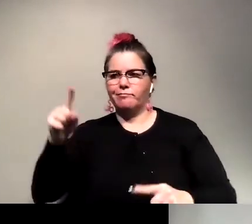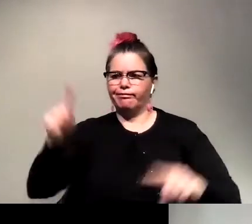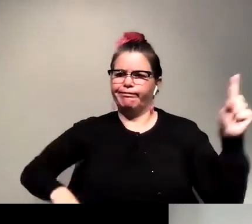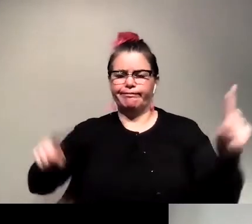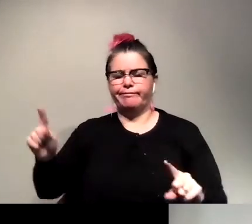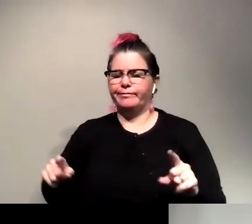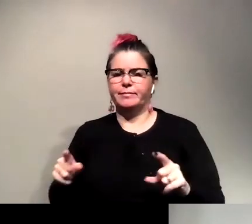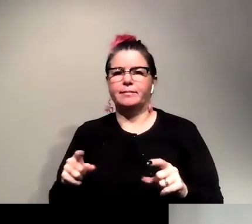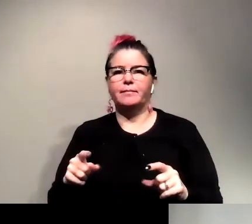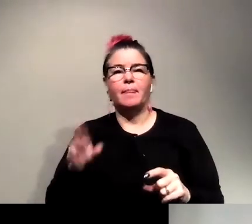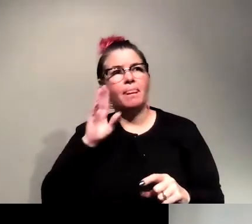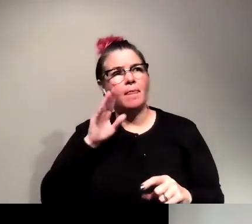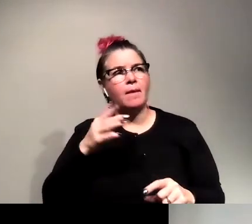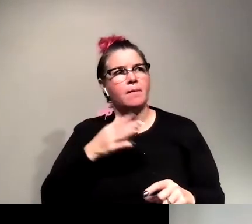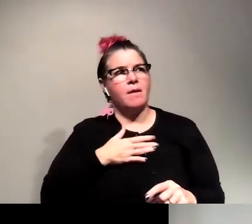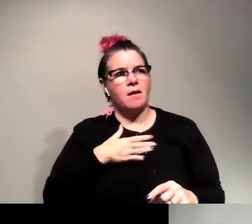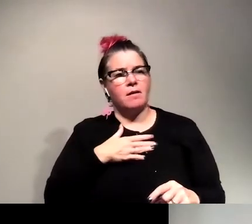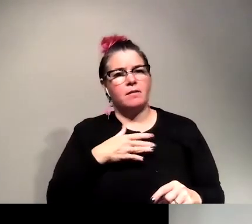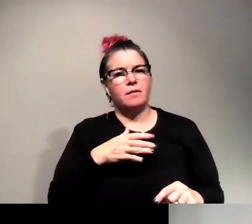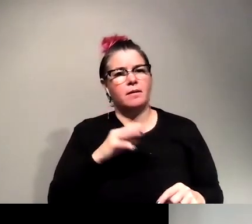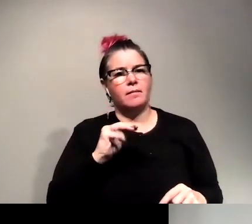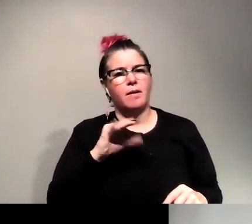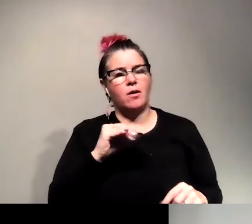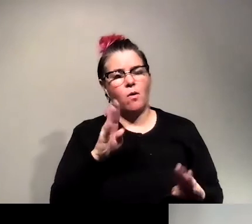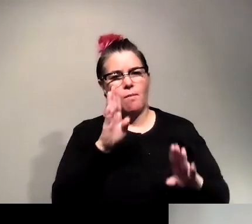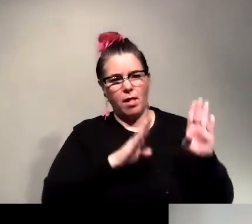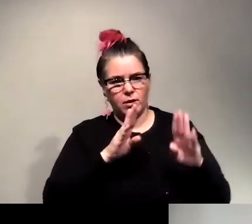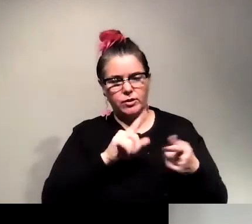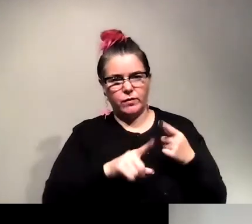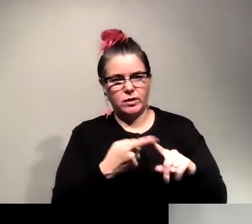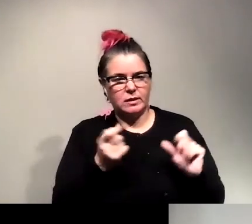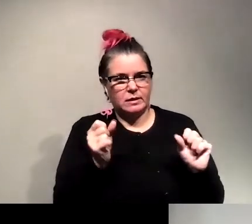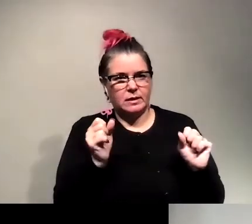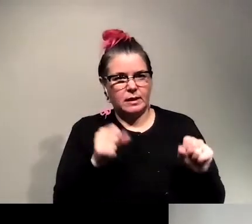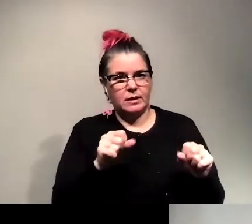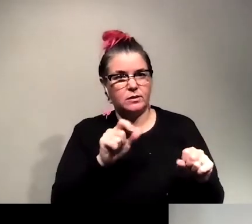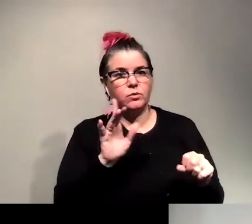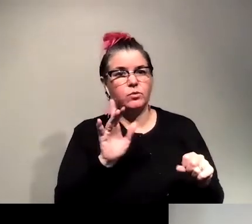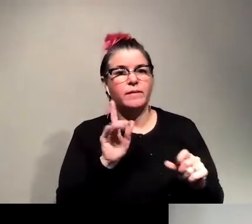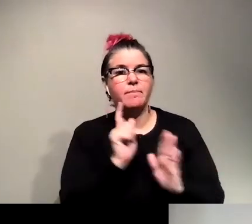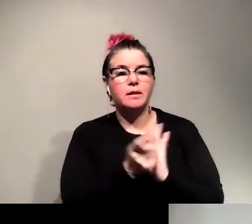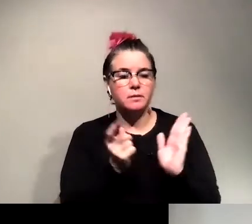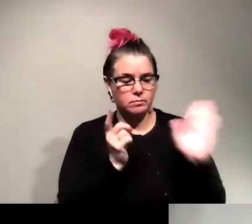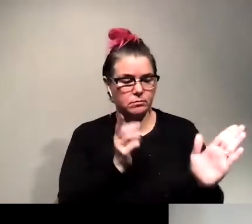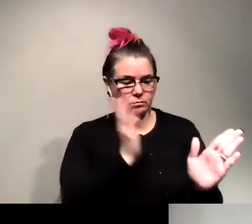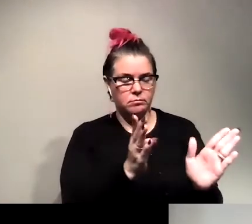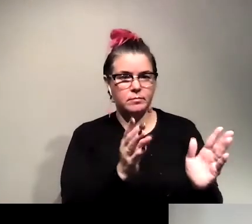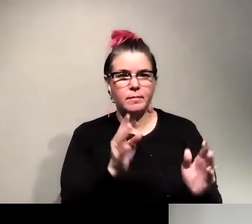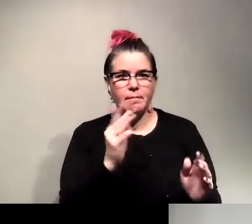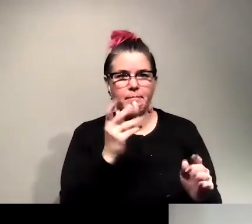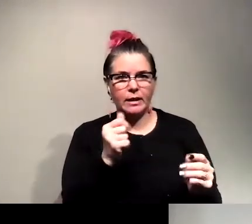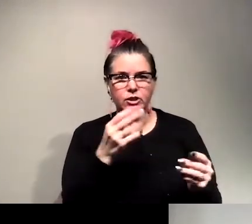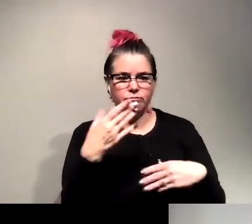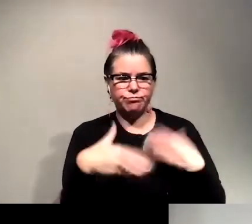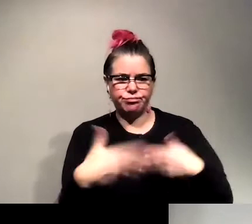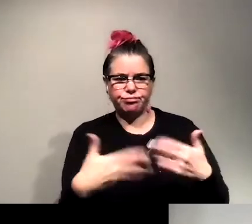time. Like I know some of my microbiology friends, it can be like 25 minutes because the bacteria are just doing their thing so